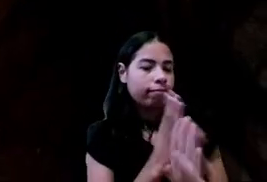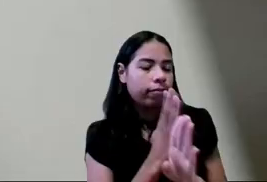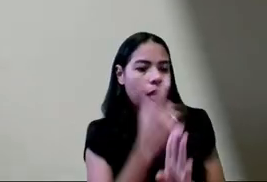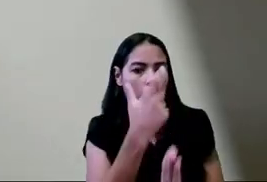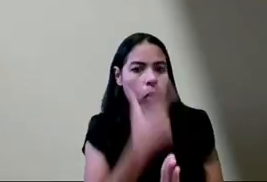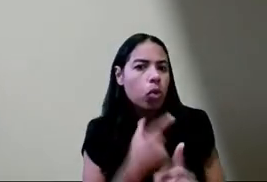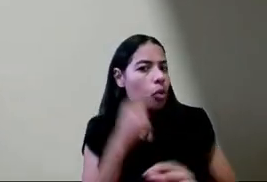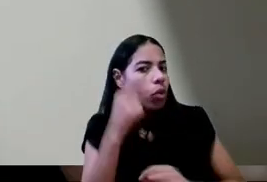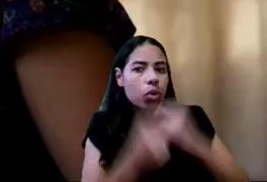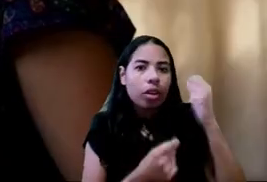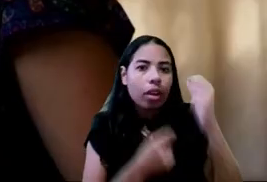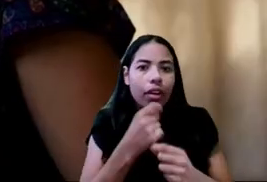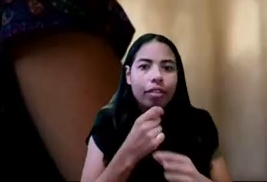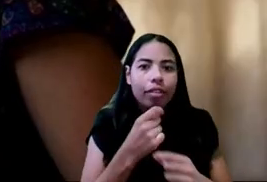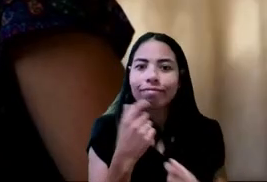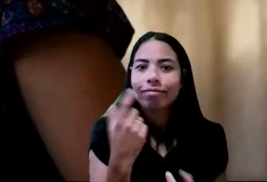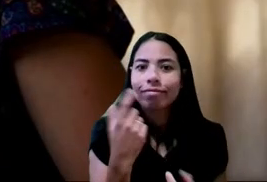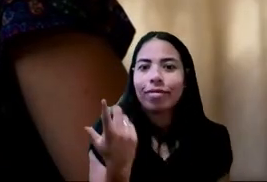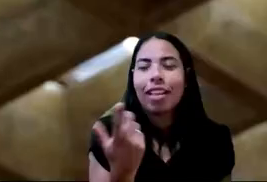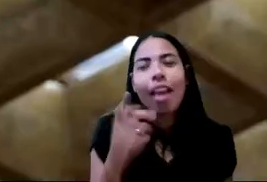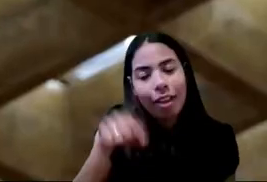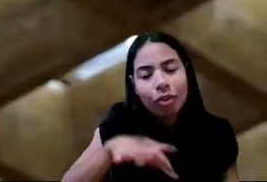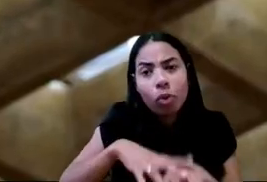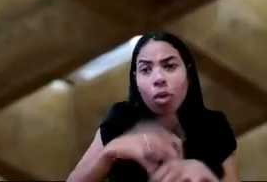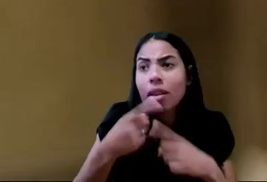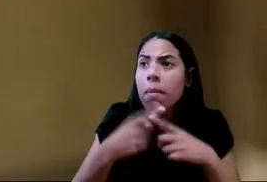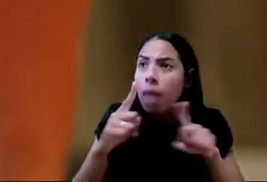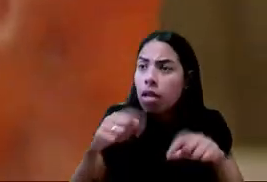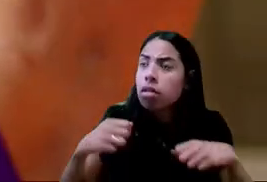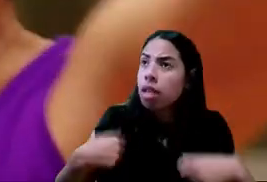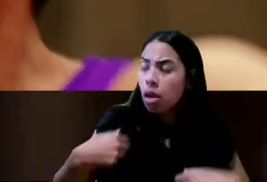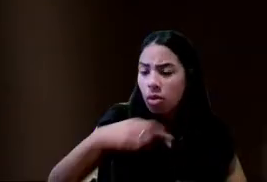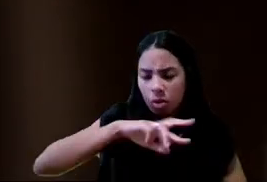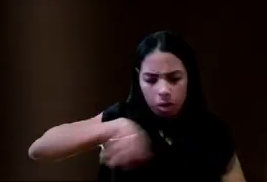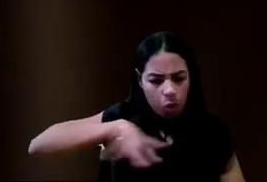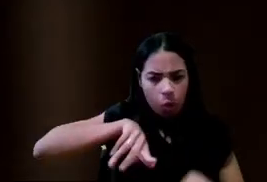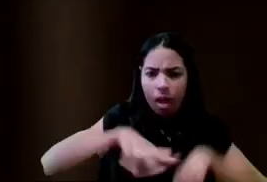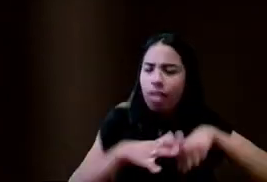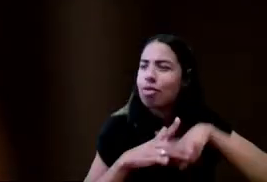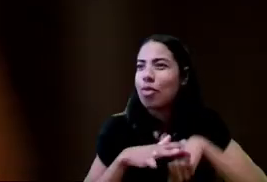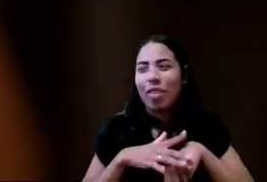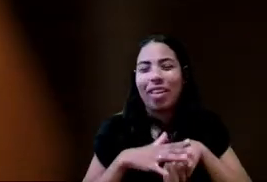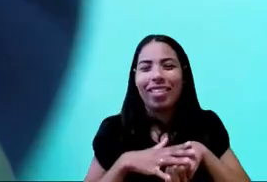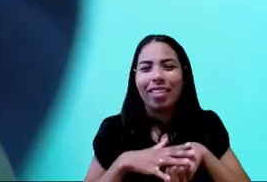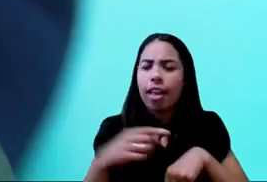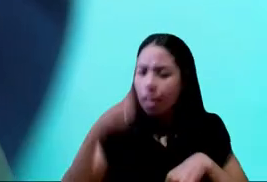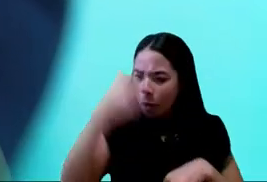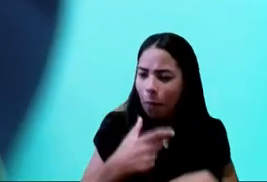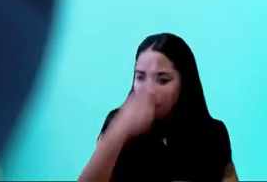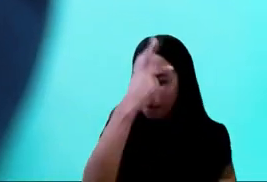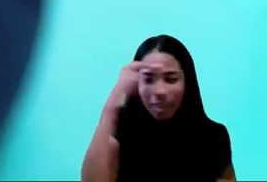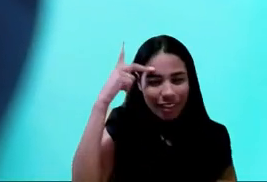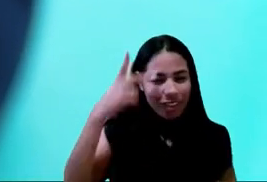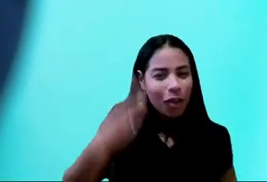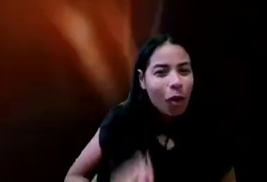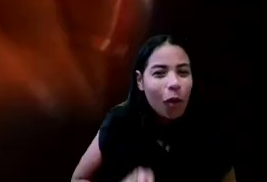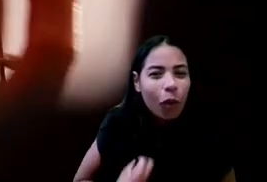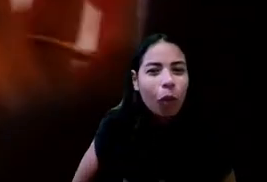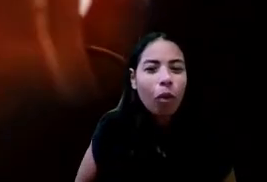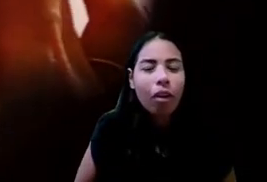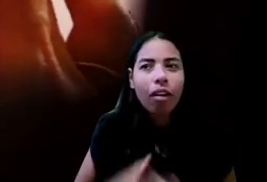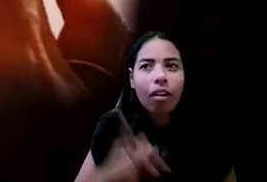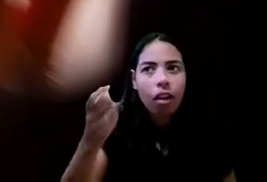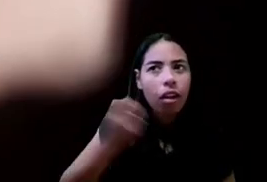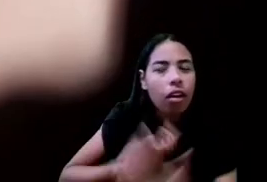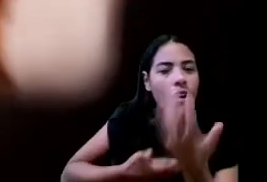My diagnostic doesn't define us. Your diagnosis doesn't define you. I have the disease, but I'm not